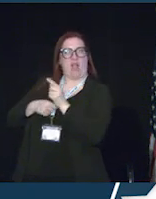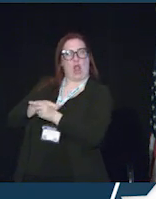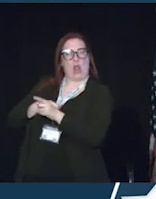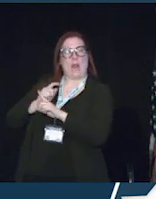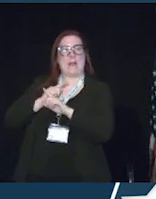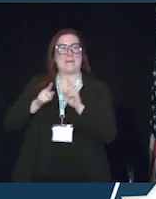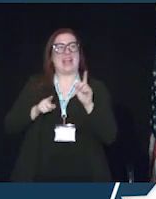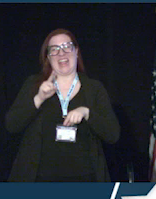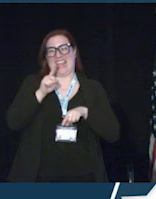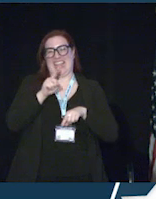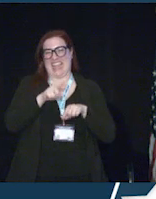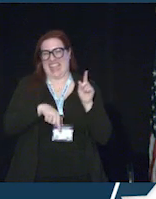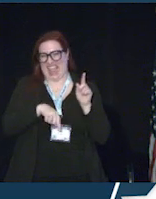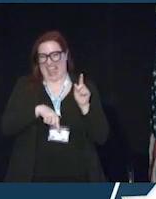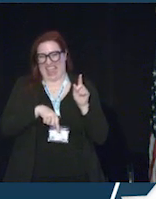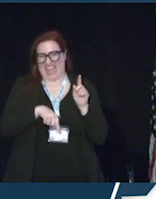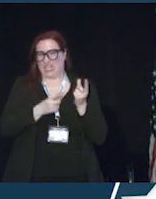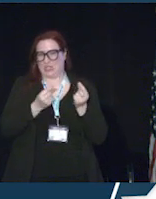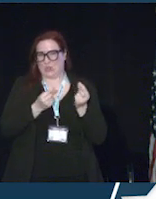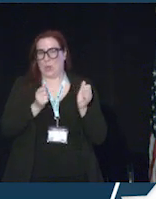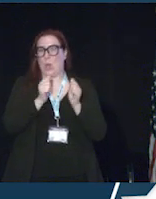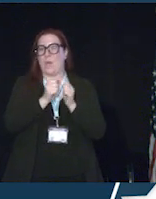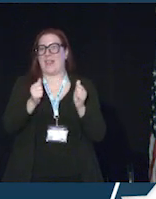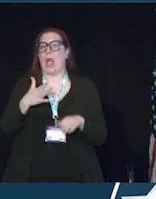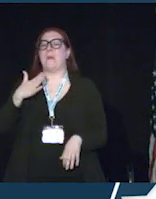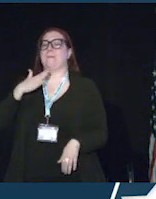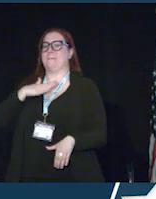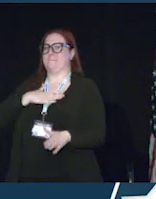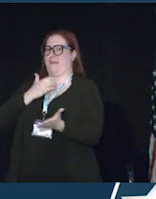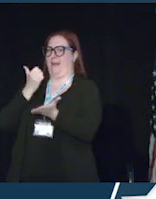couldn't do it without my help.